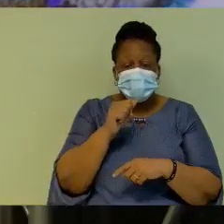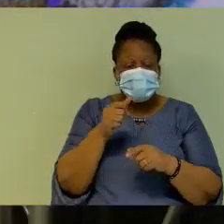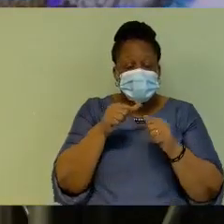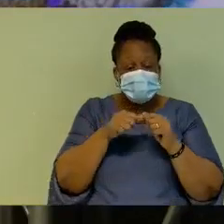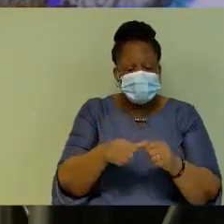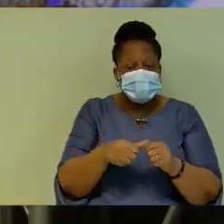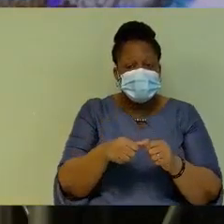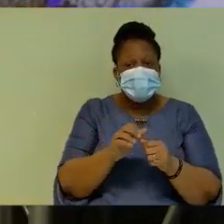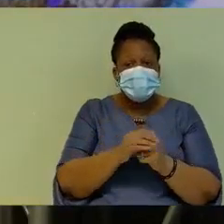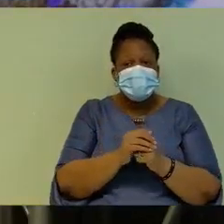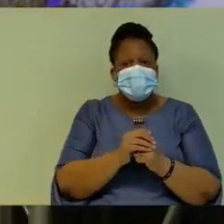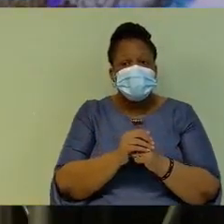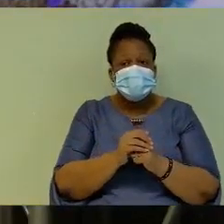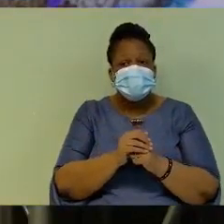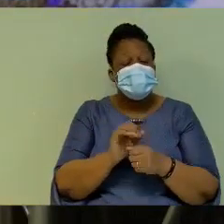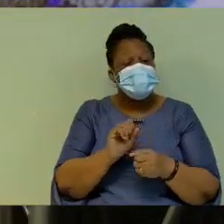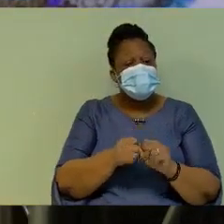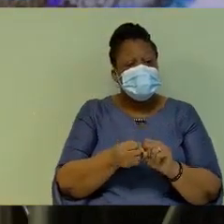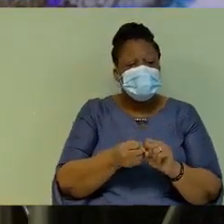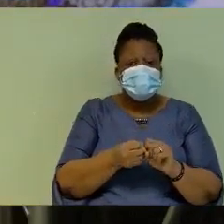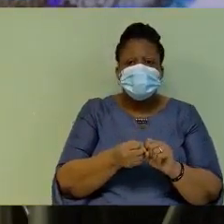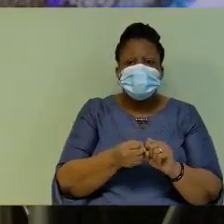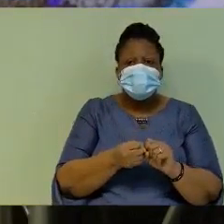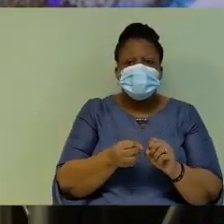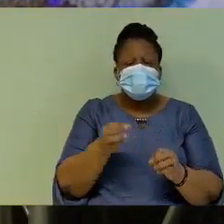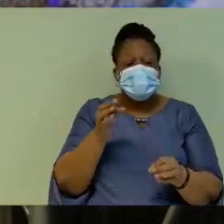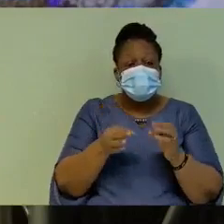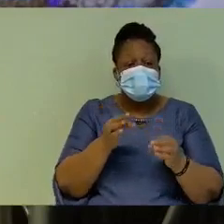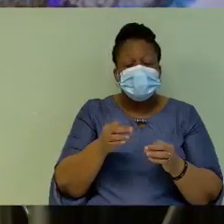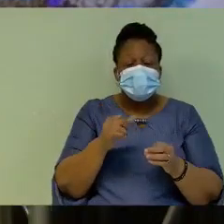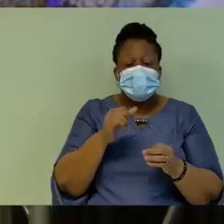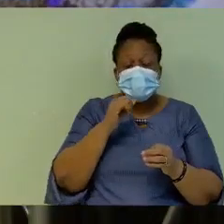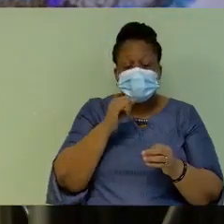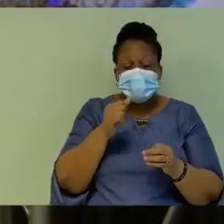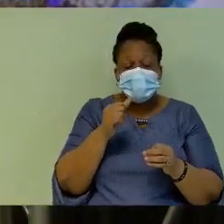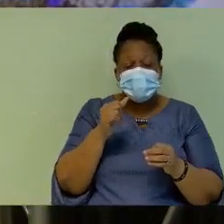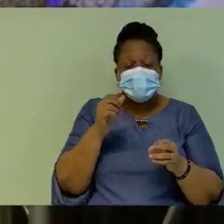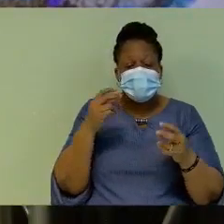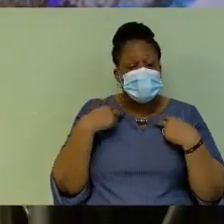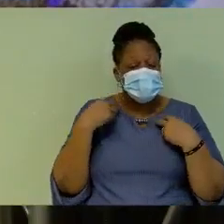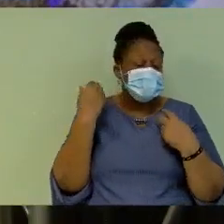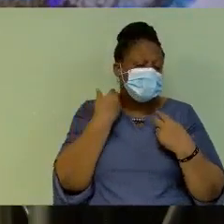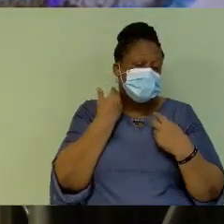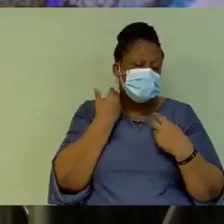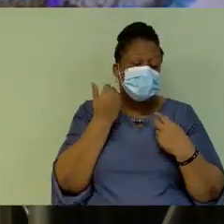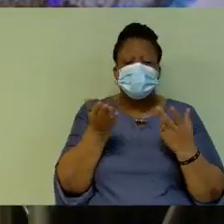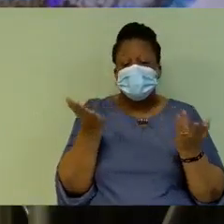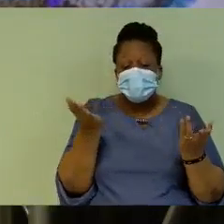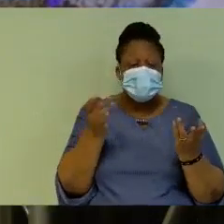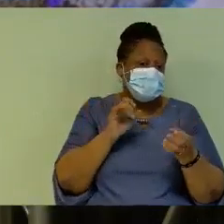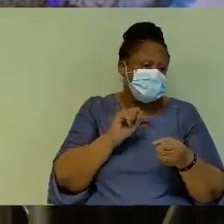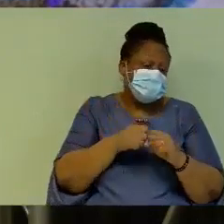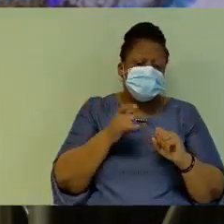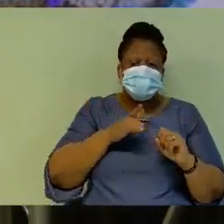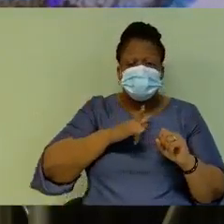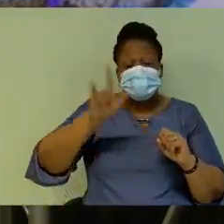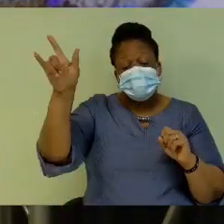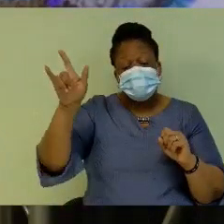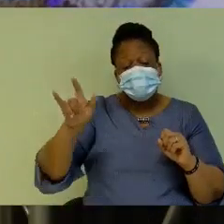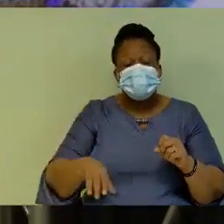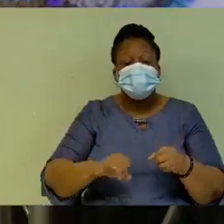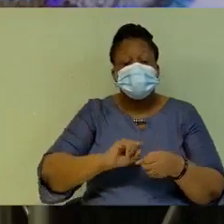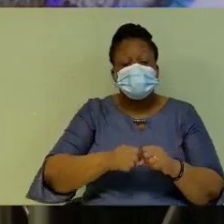And so if they remained symptom-free, they were not tested. And so that's why we are saying that the total number of